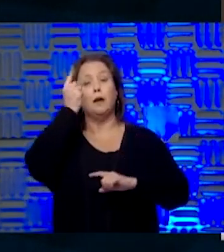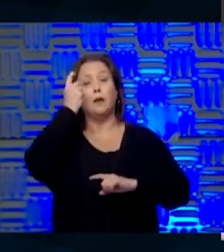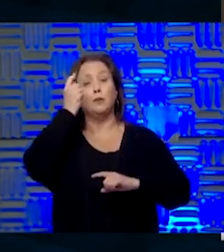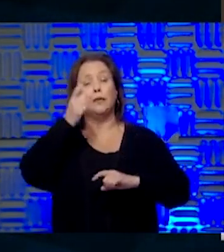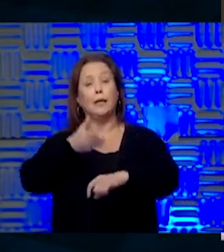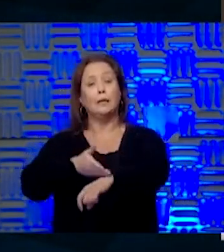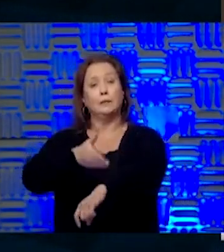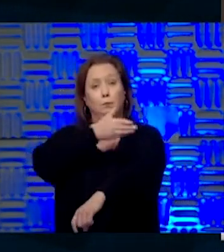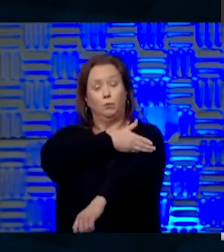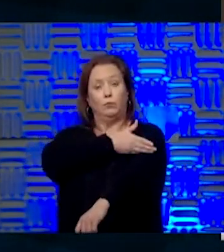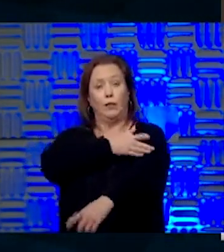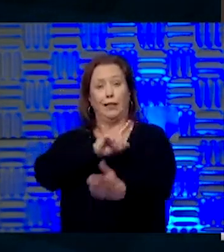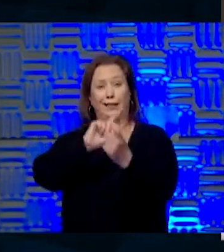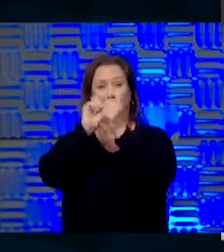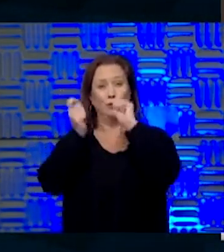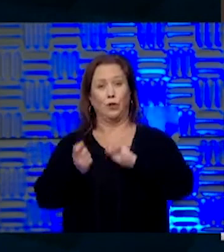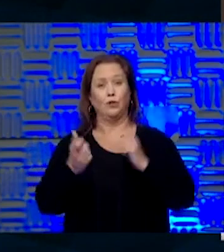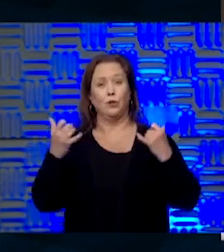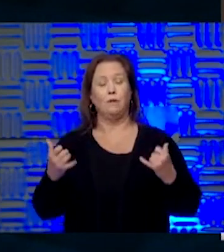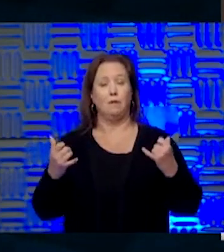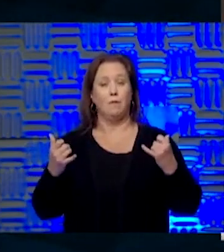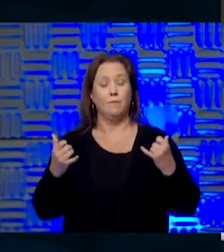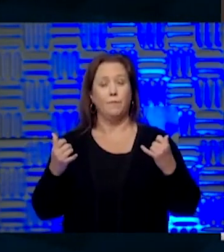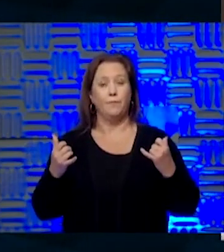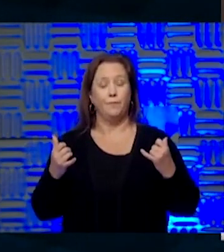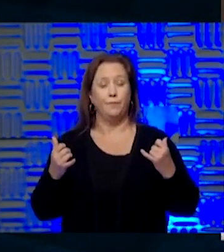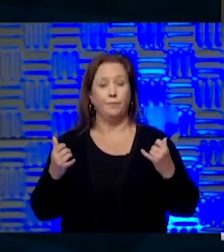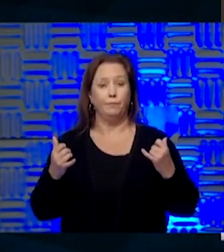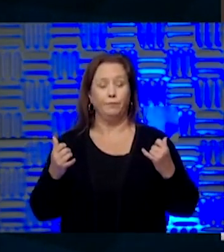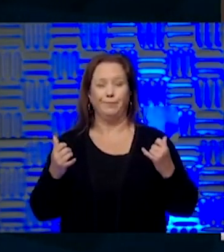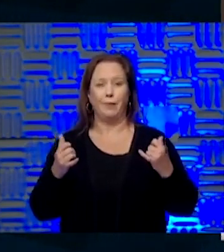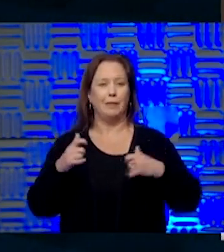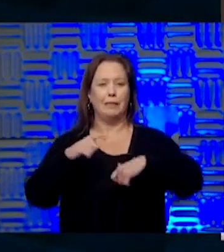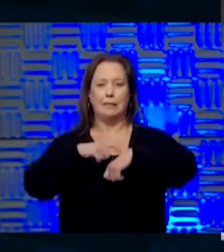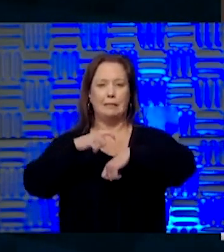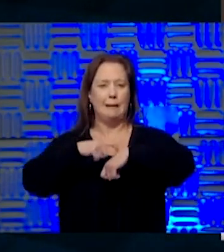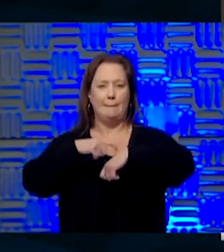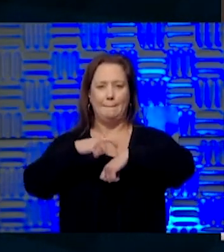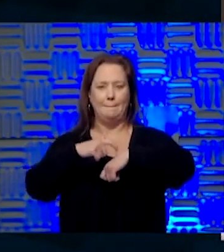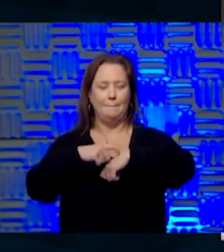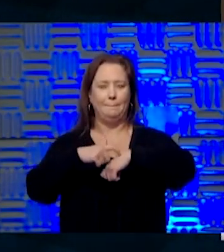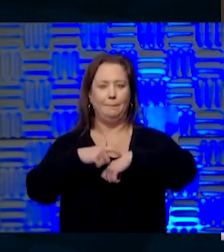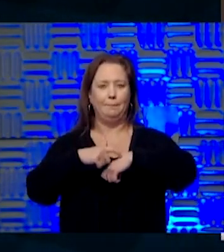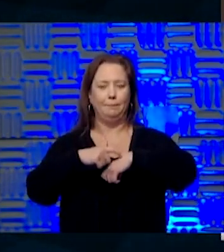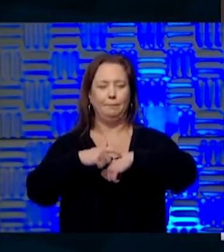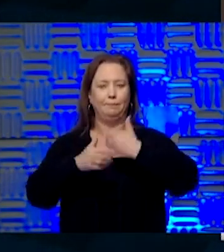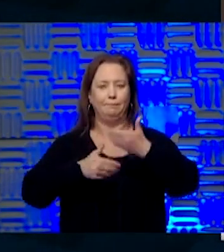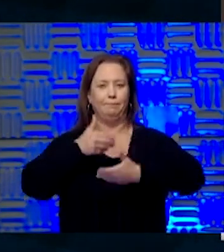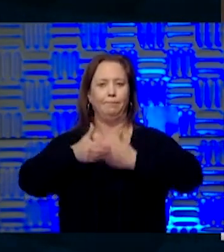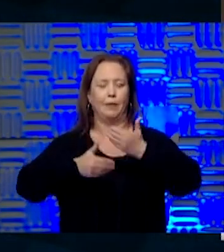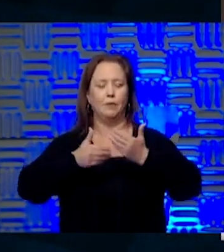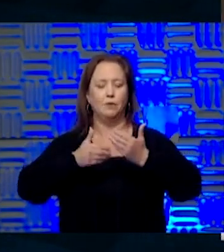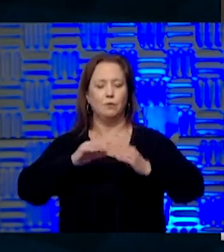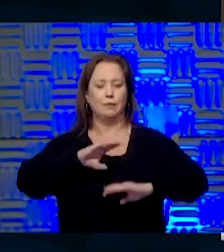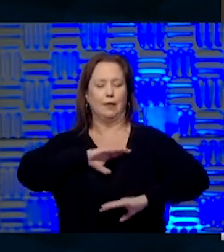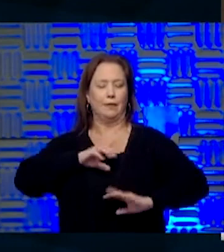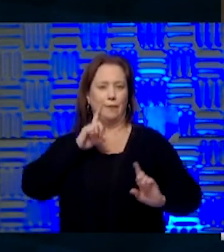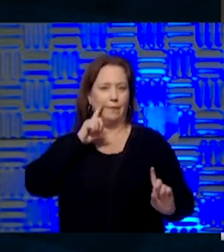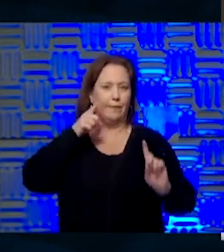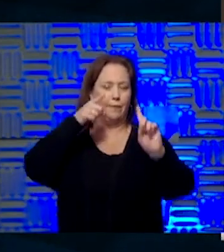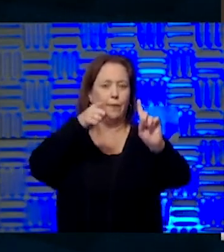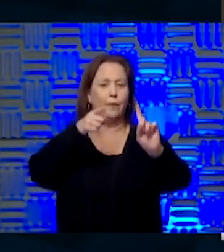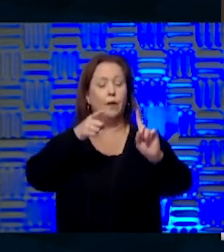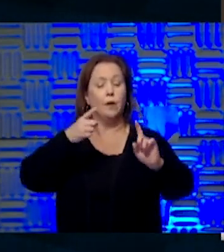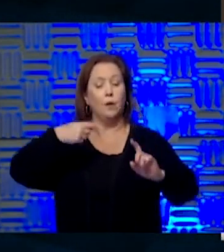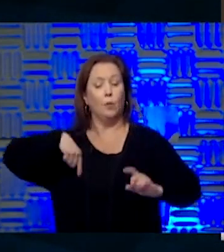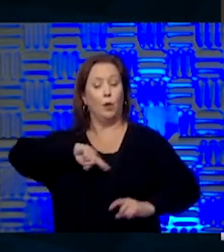improving, and it just is taking time to accomplish that goal. When we learn of a